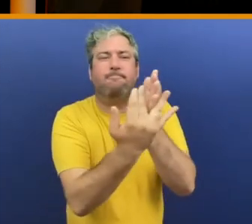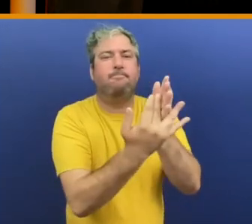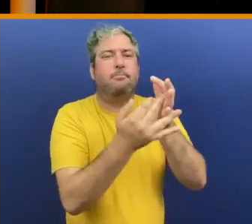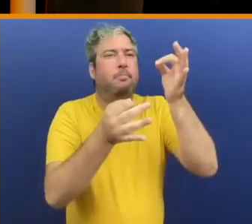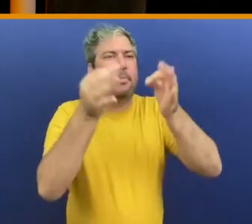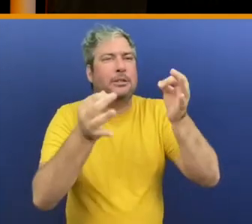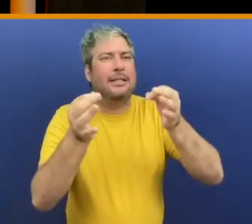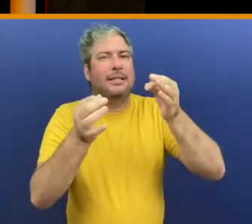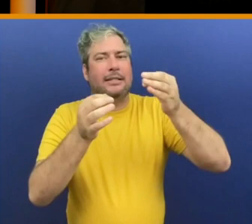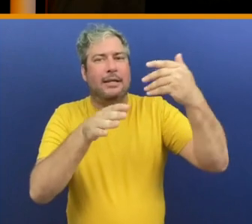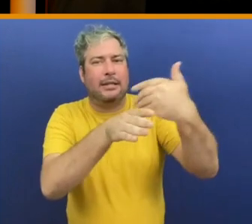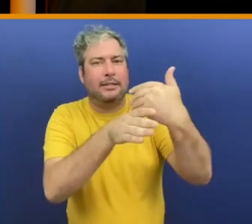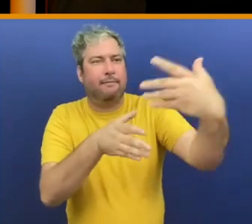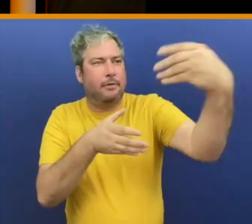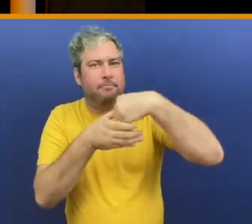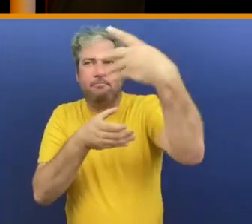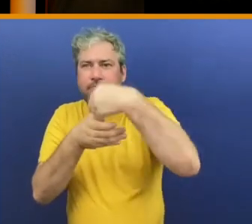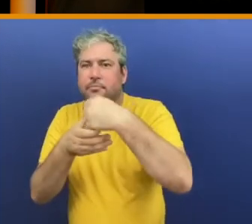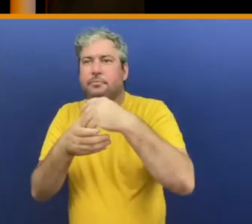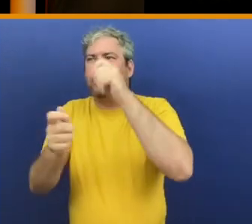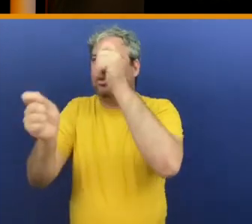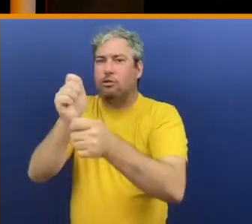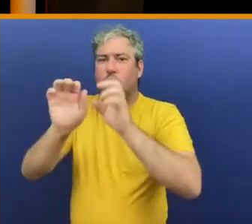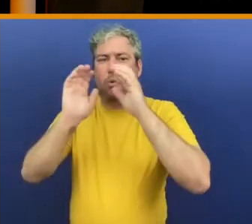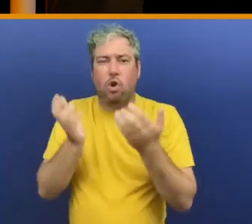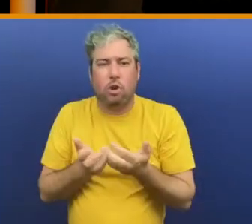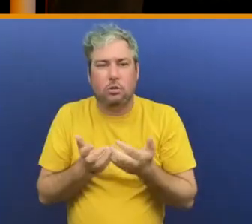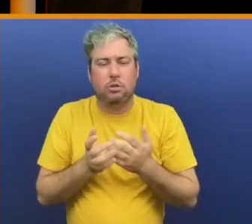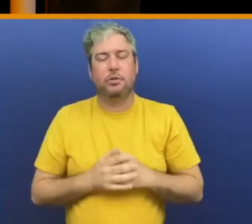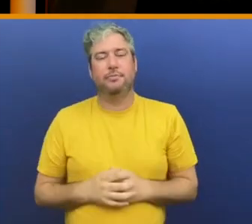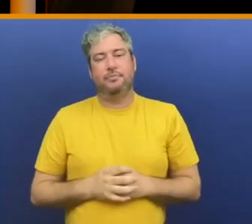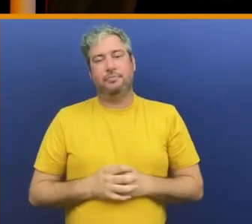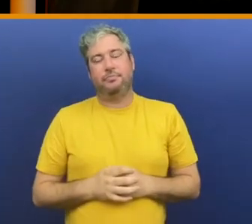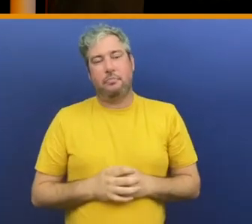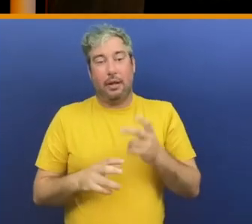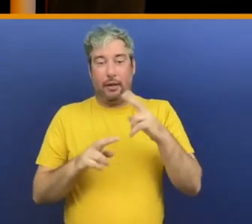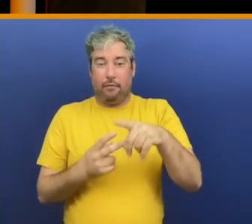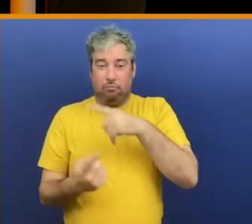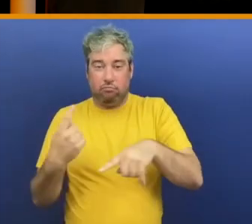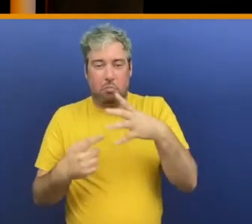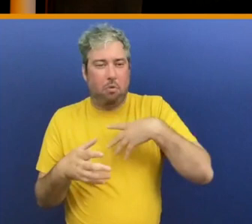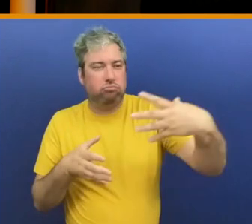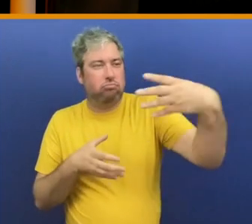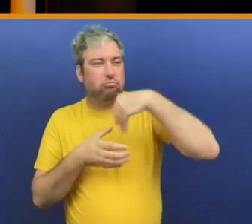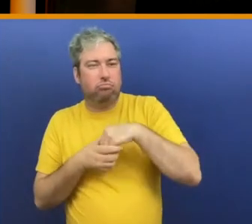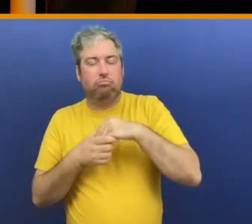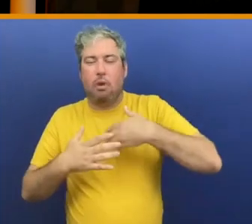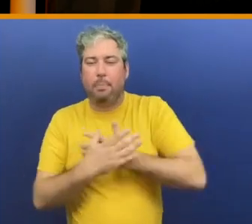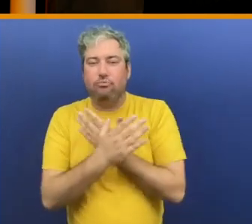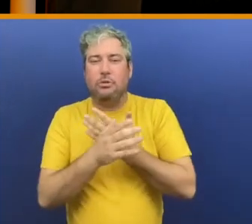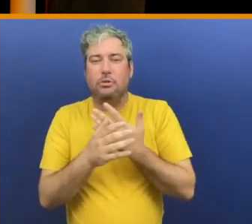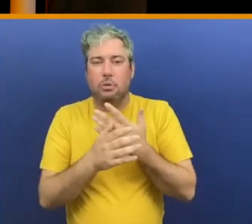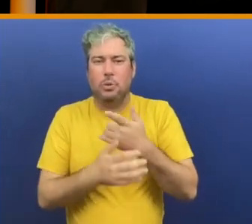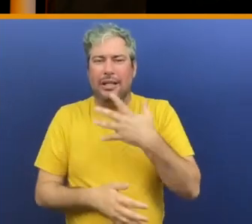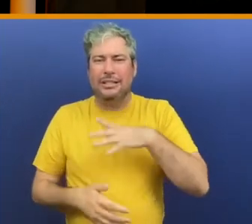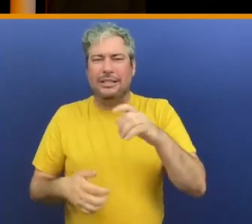to officially become part of the Liberal Democrat Party organisation, you need a degree in Liberal Democrat Convention, the persistence of a member of the